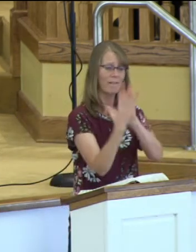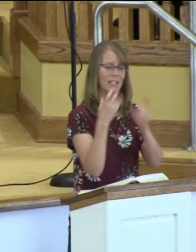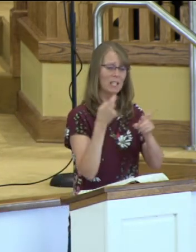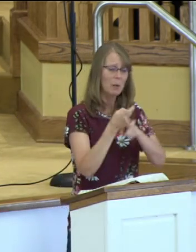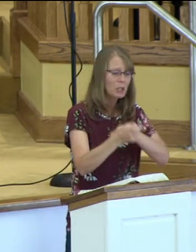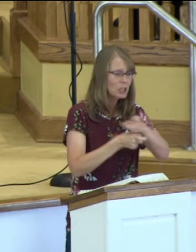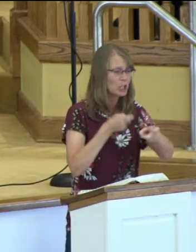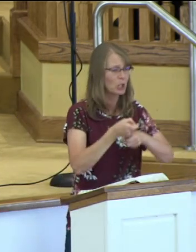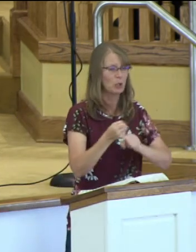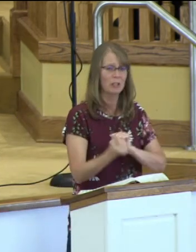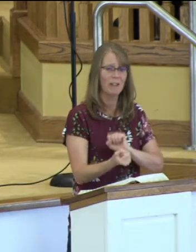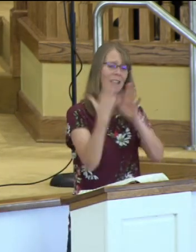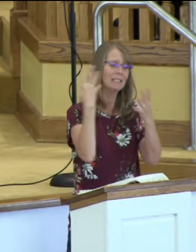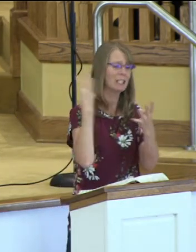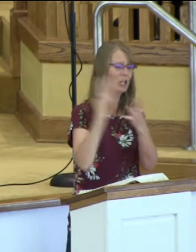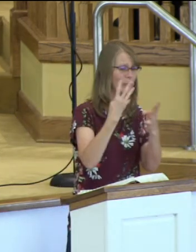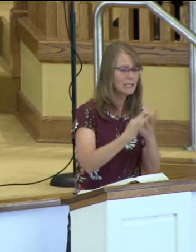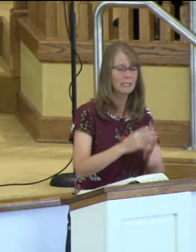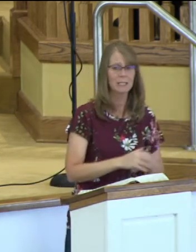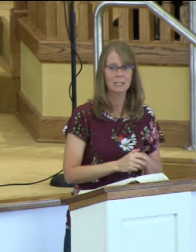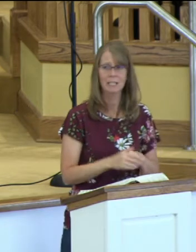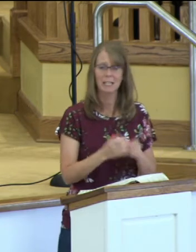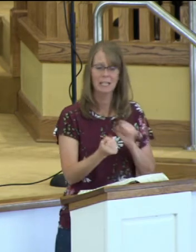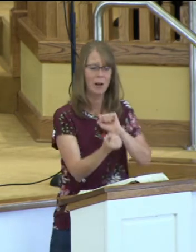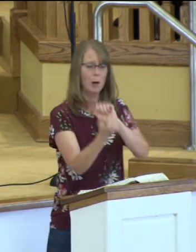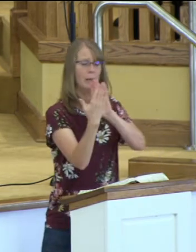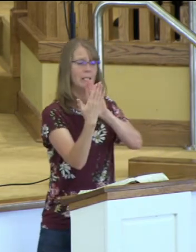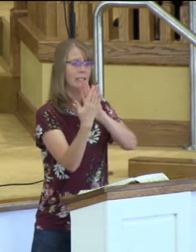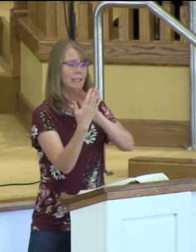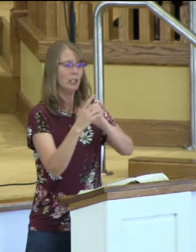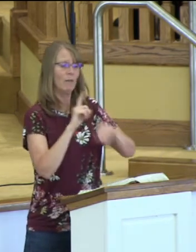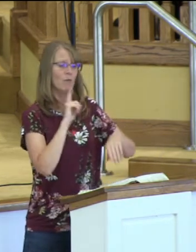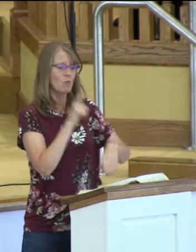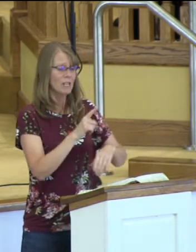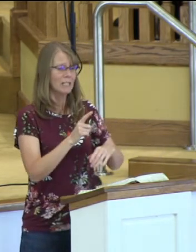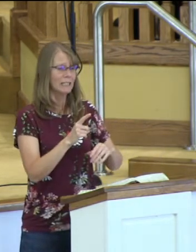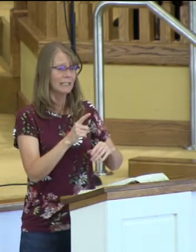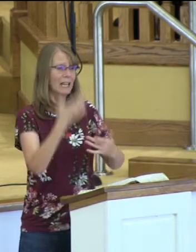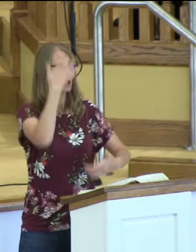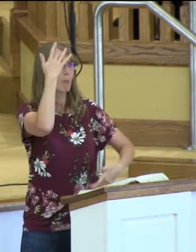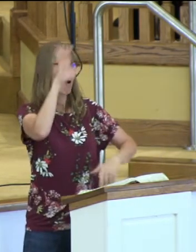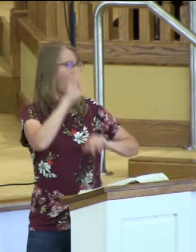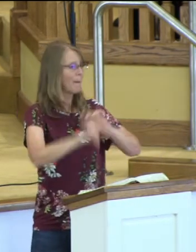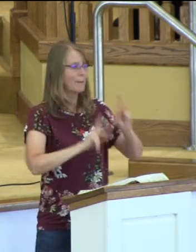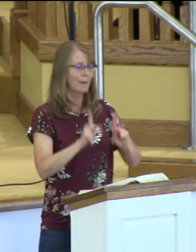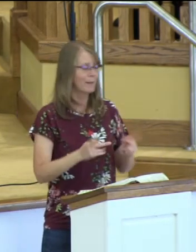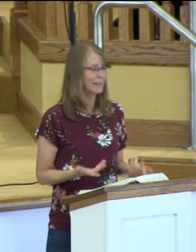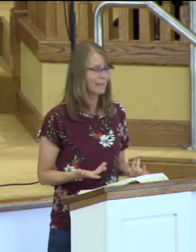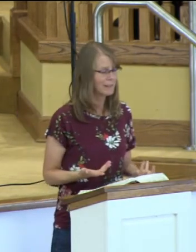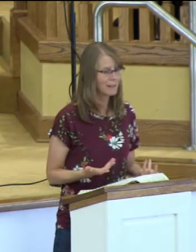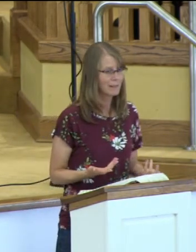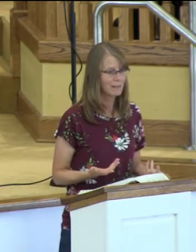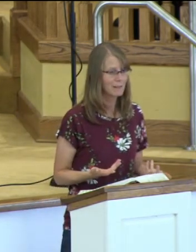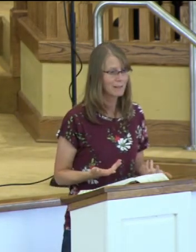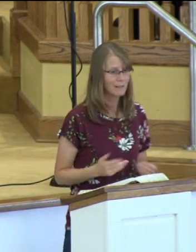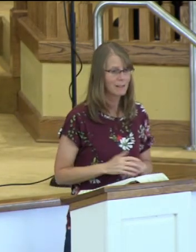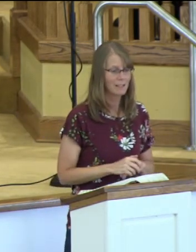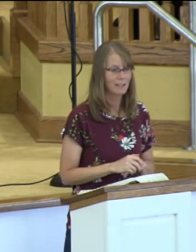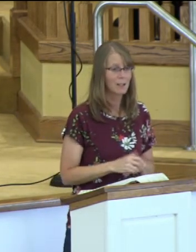in the face of jail time, in the face of prison, in the face of some really smarty pants, what'd they